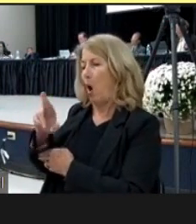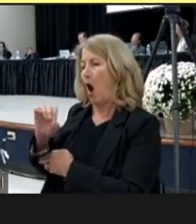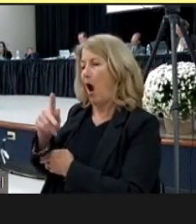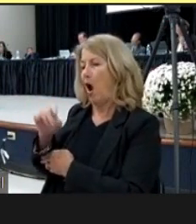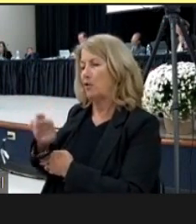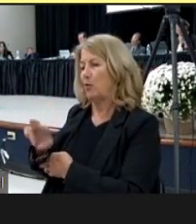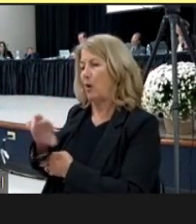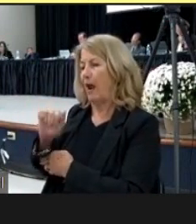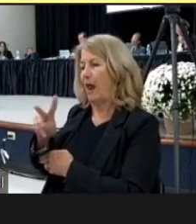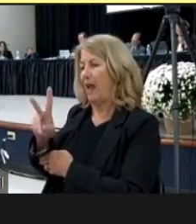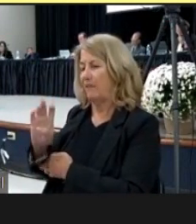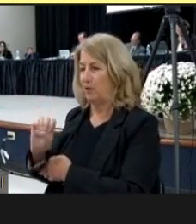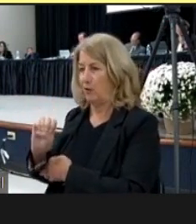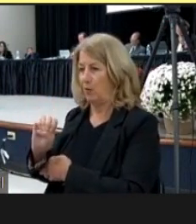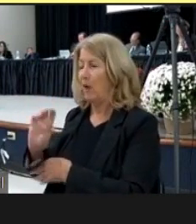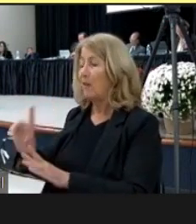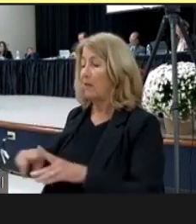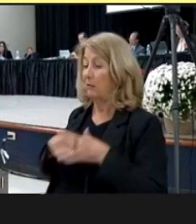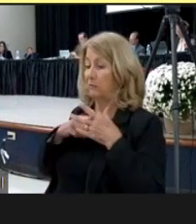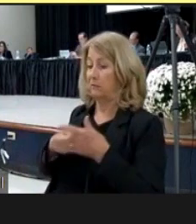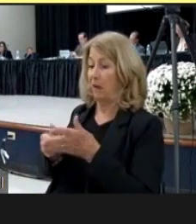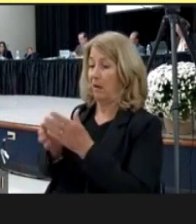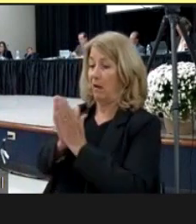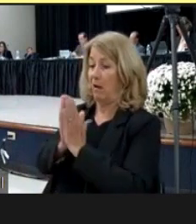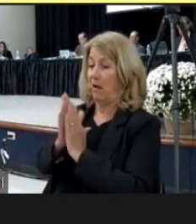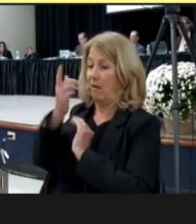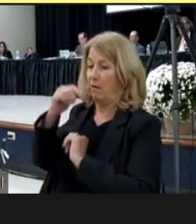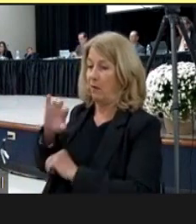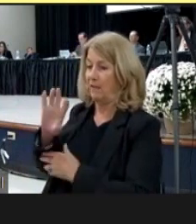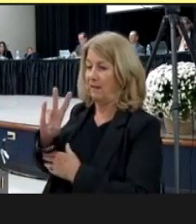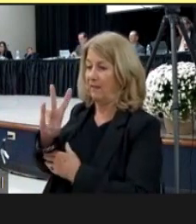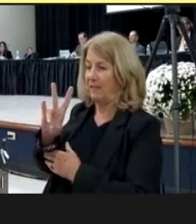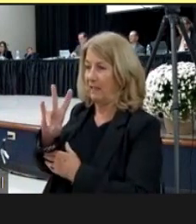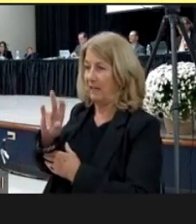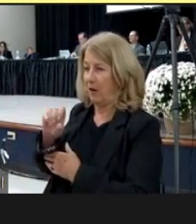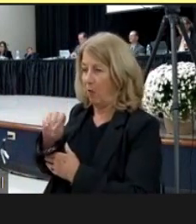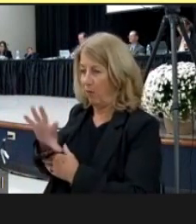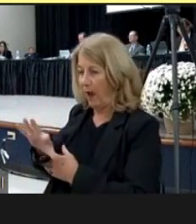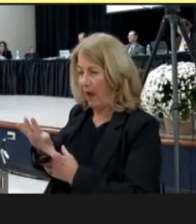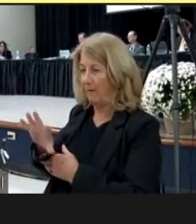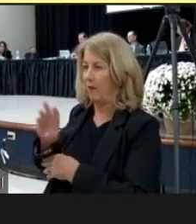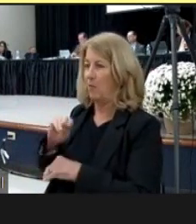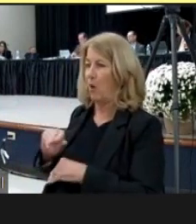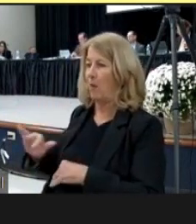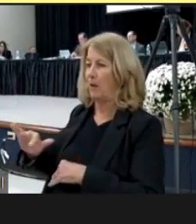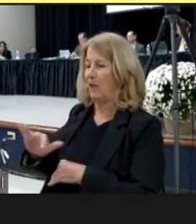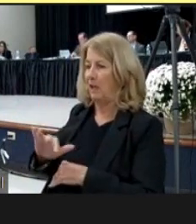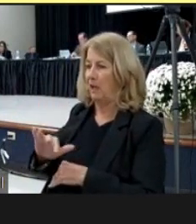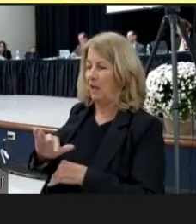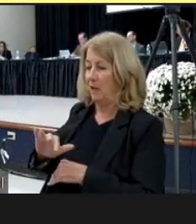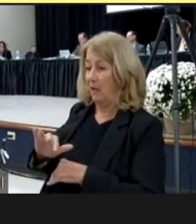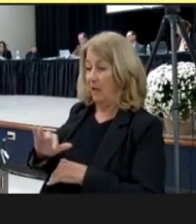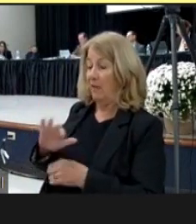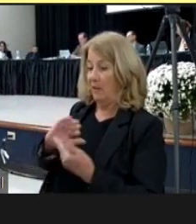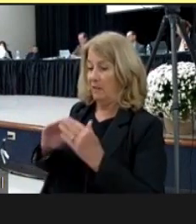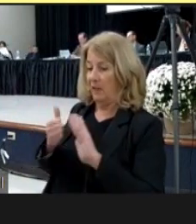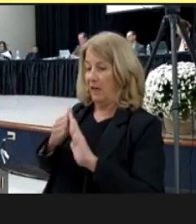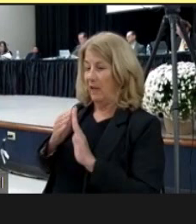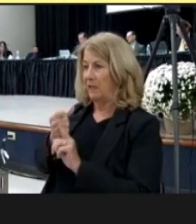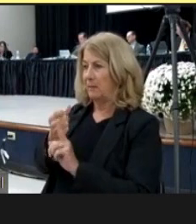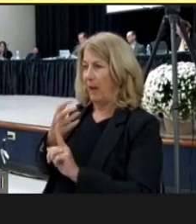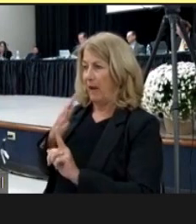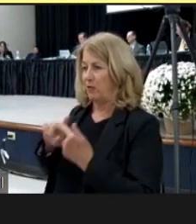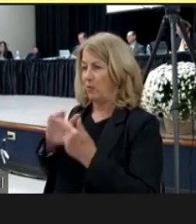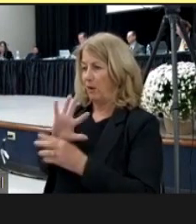The original request was for the 1705 property. and the city expanded it to